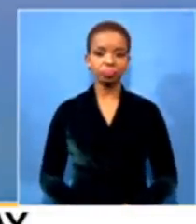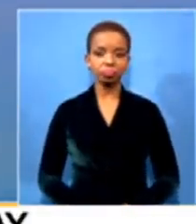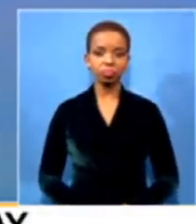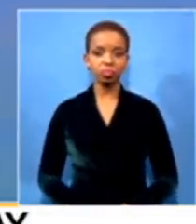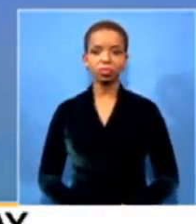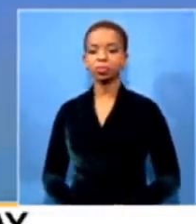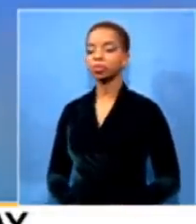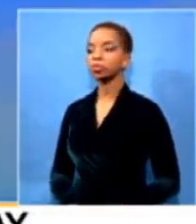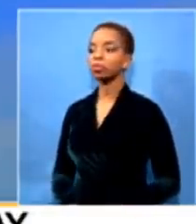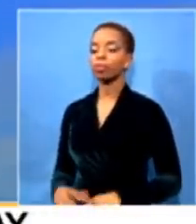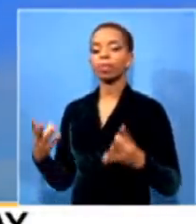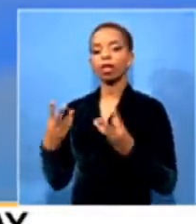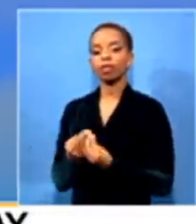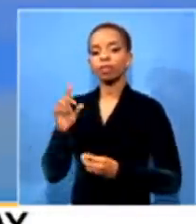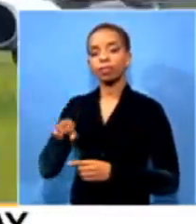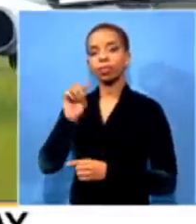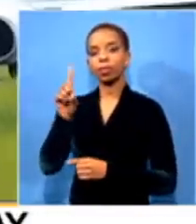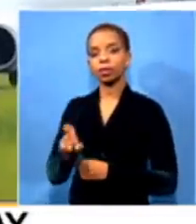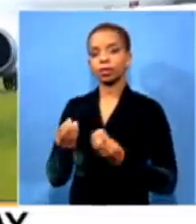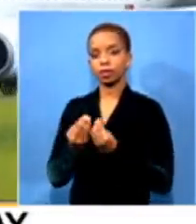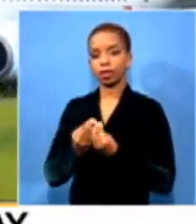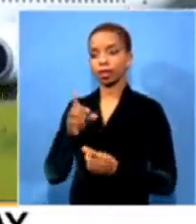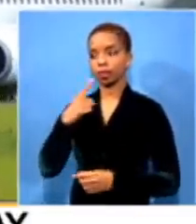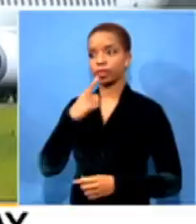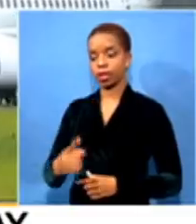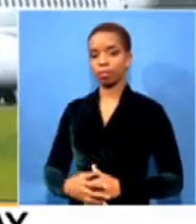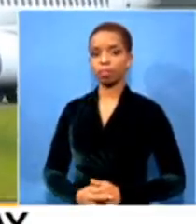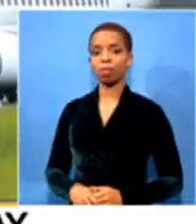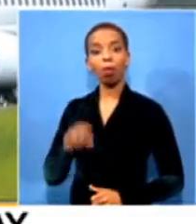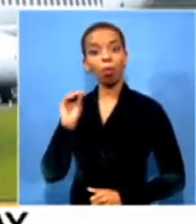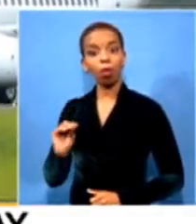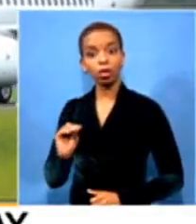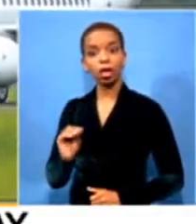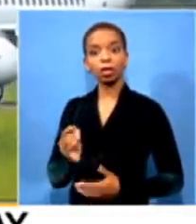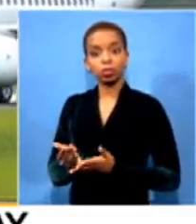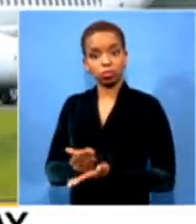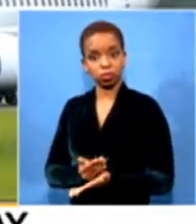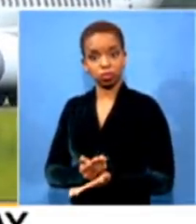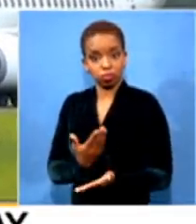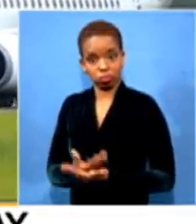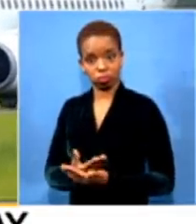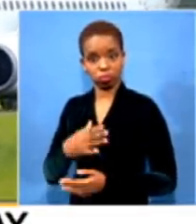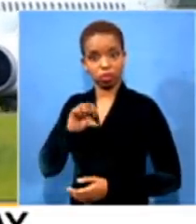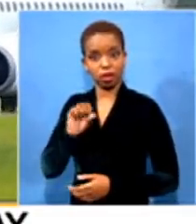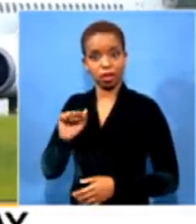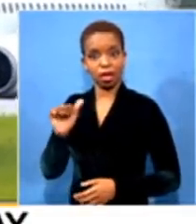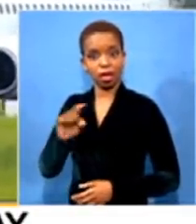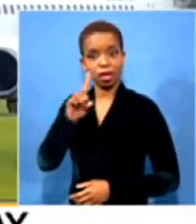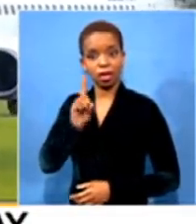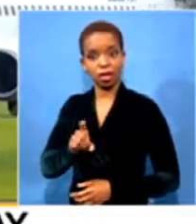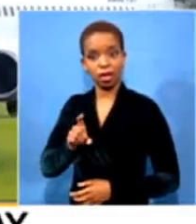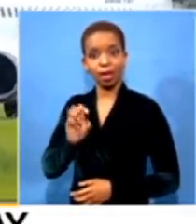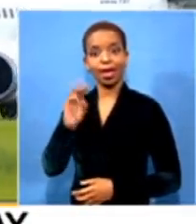you've just said. Firstly, is there anything to be rescued out of SAA? And if so, how? And